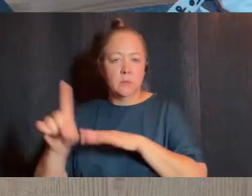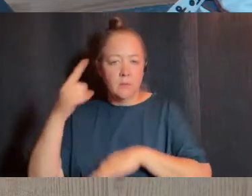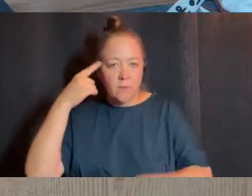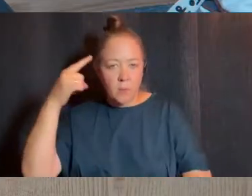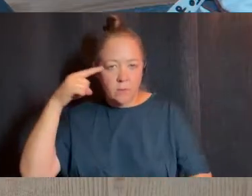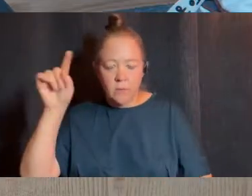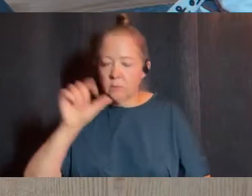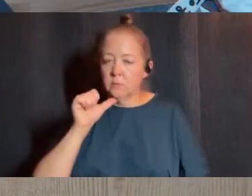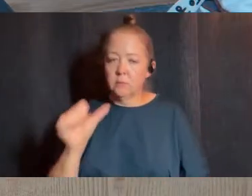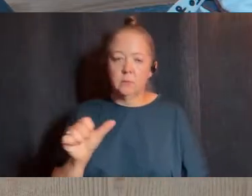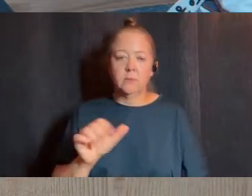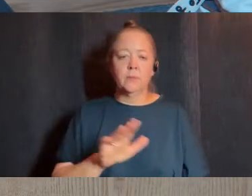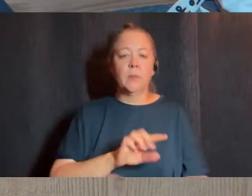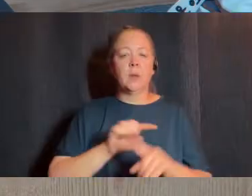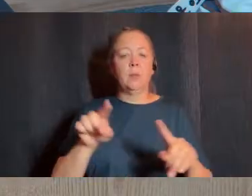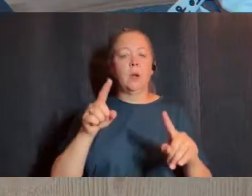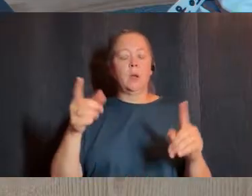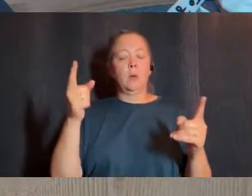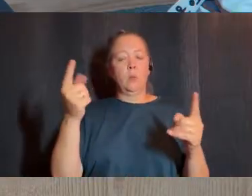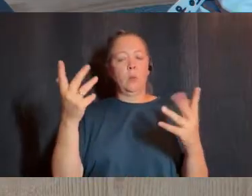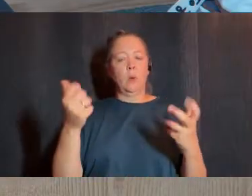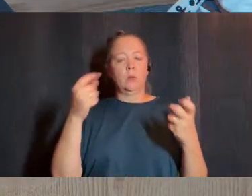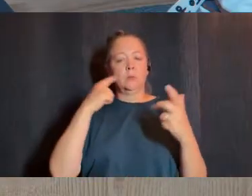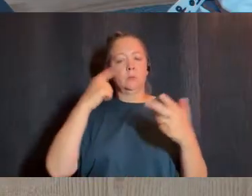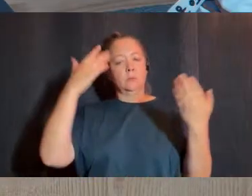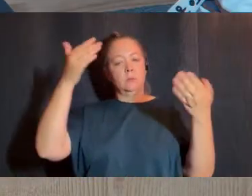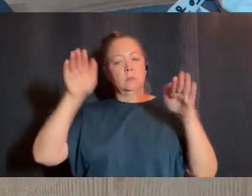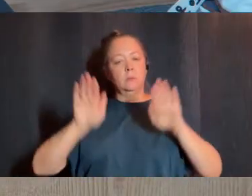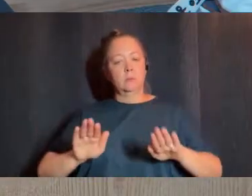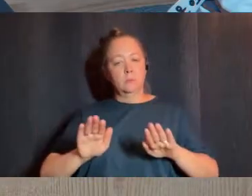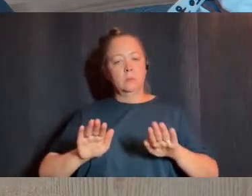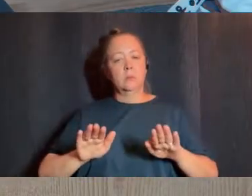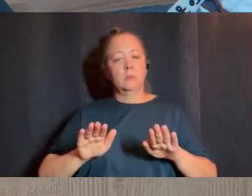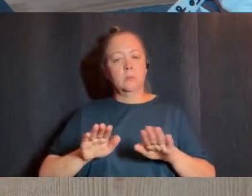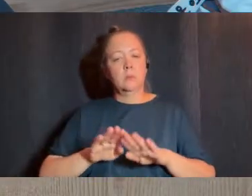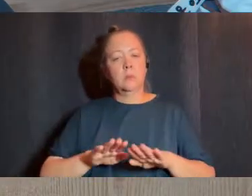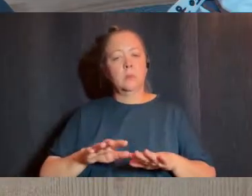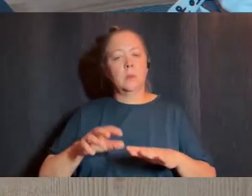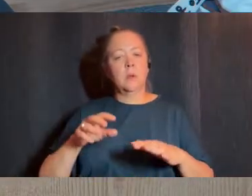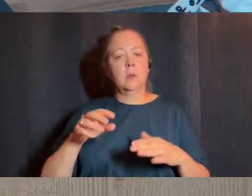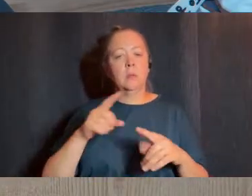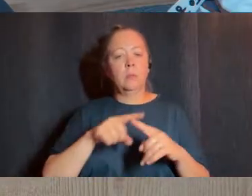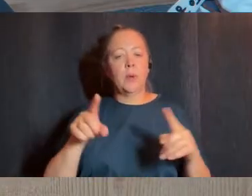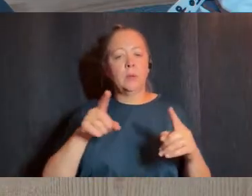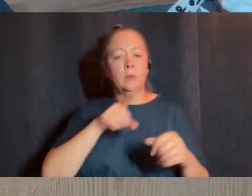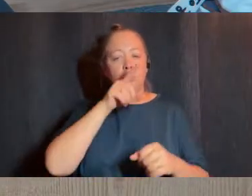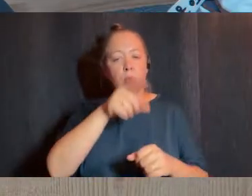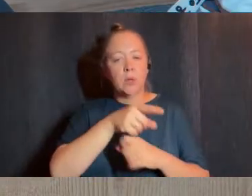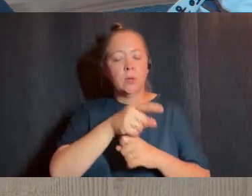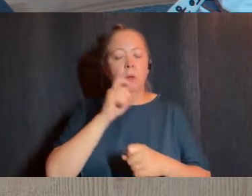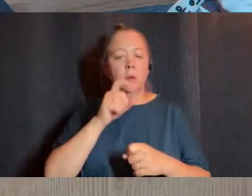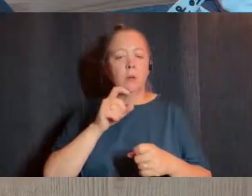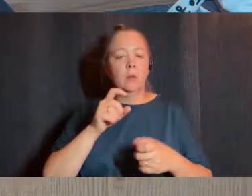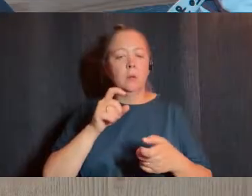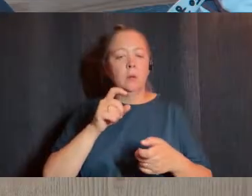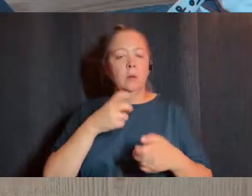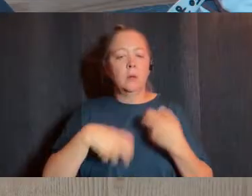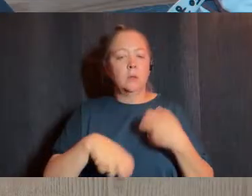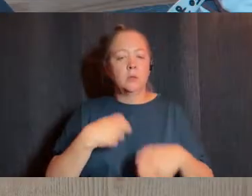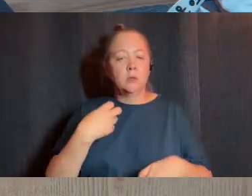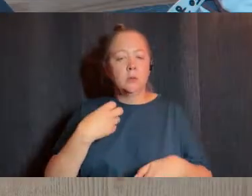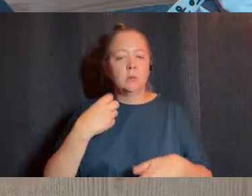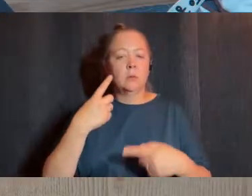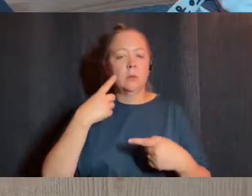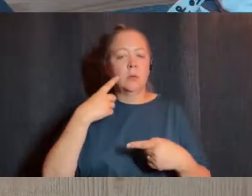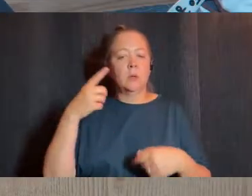My hope in naming what I believe is the real issue behind my colleagues' behavior is that those looking to continue to make me the villain of their